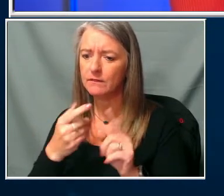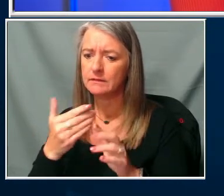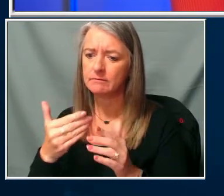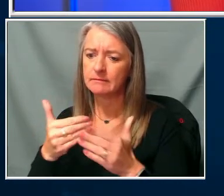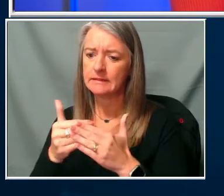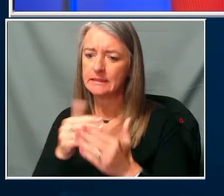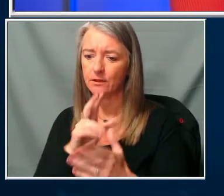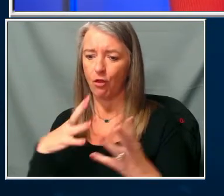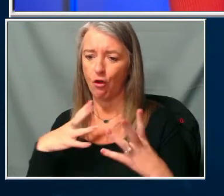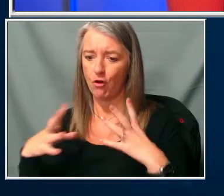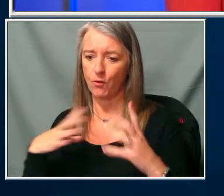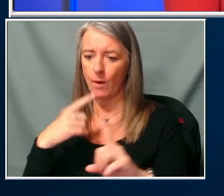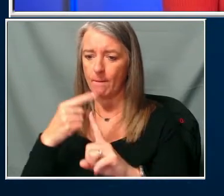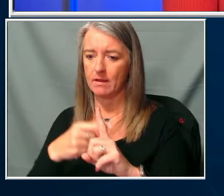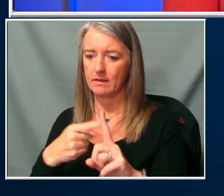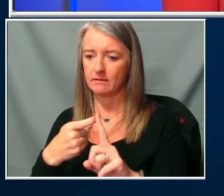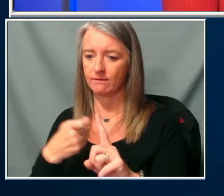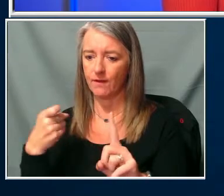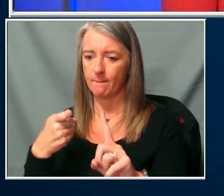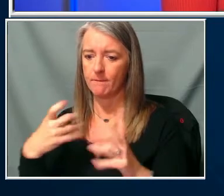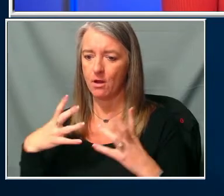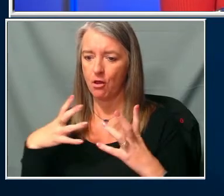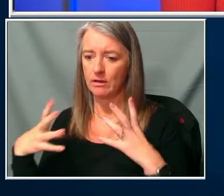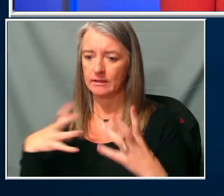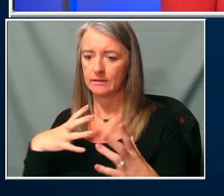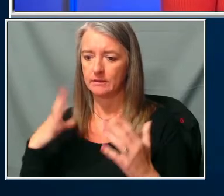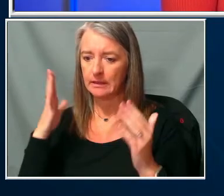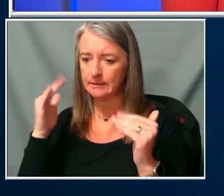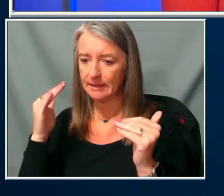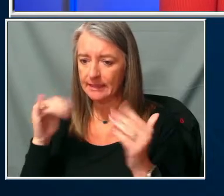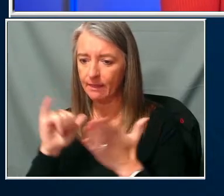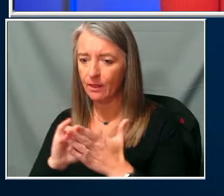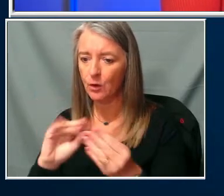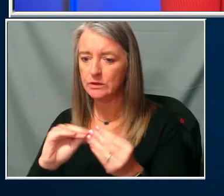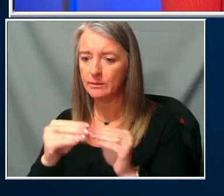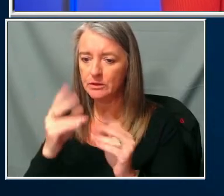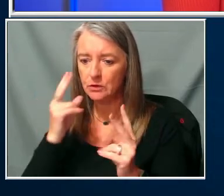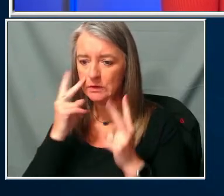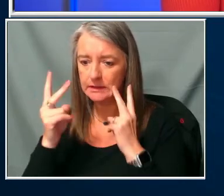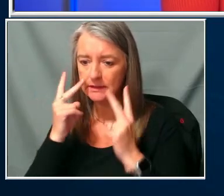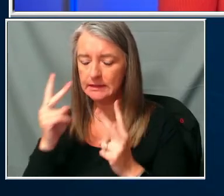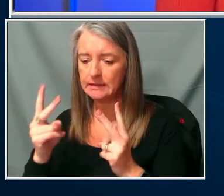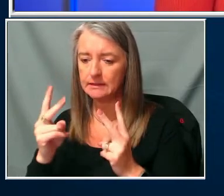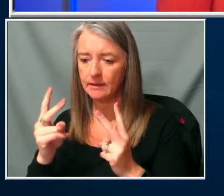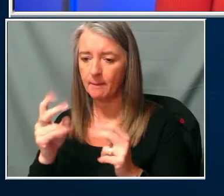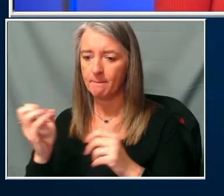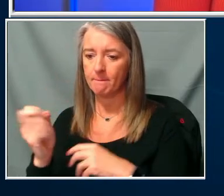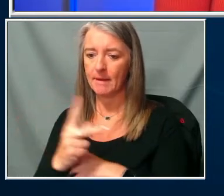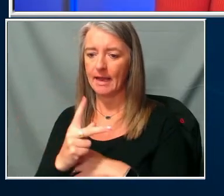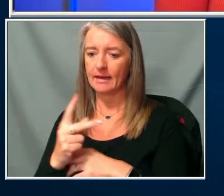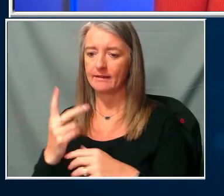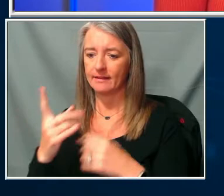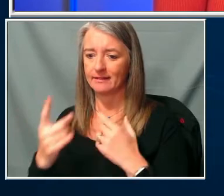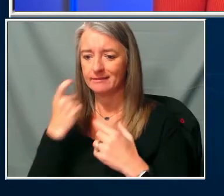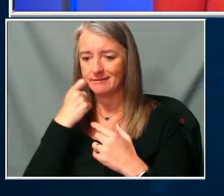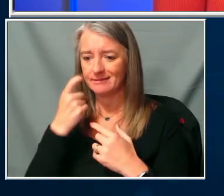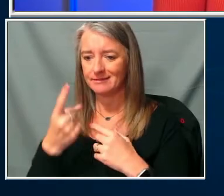know, we're a month away from the holidays. Is this kind of what you would have expected to see when we look back over the last couple of years?